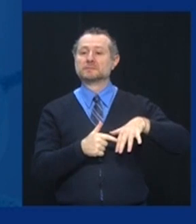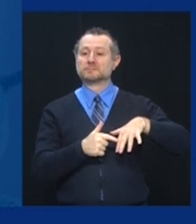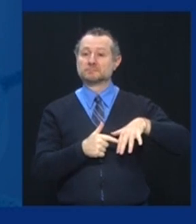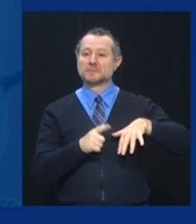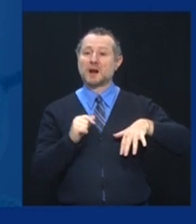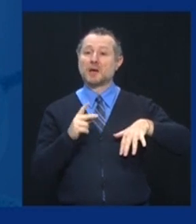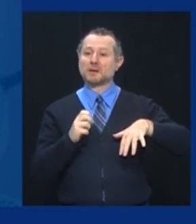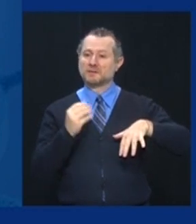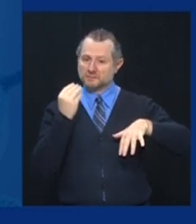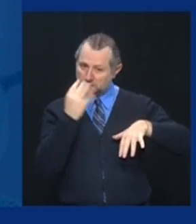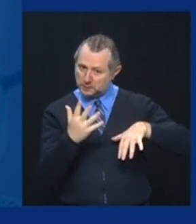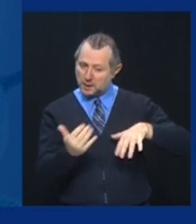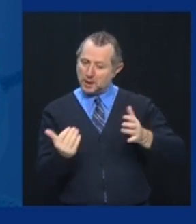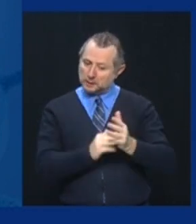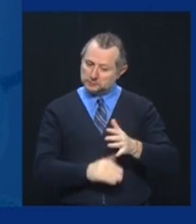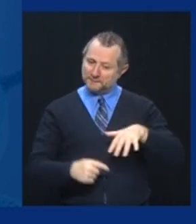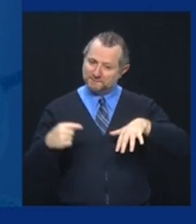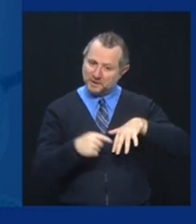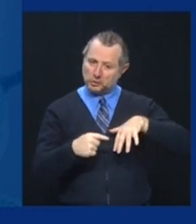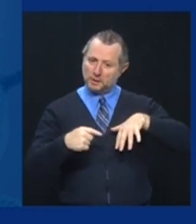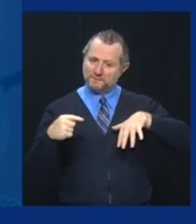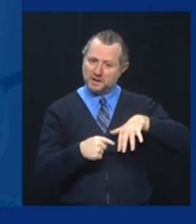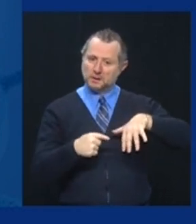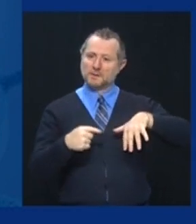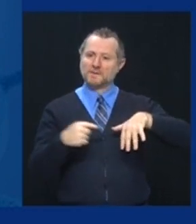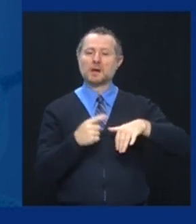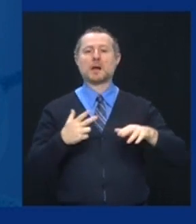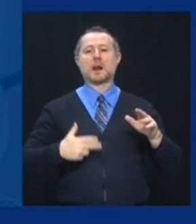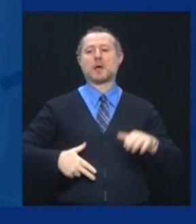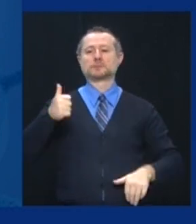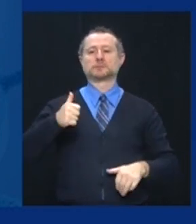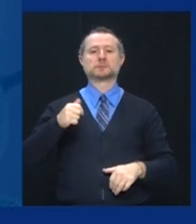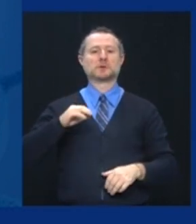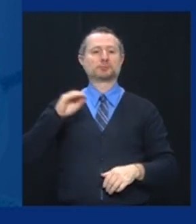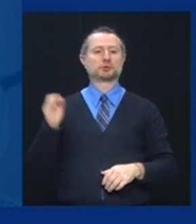Highest percentage of hospitalization.